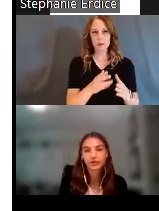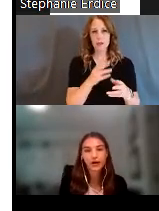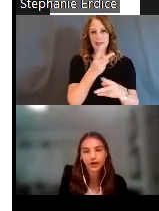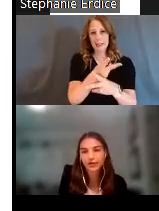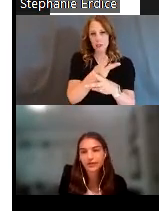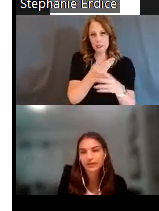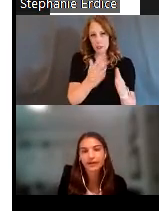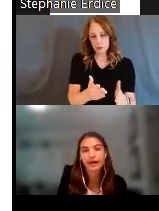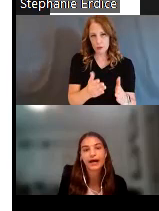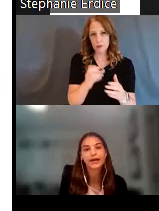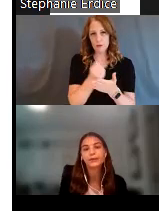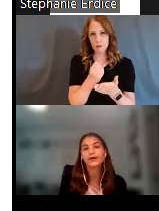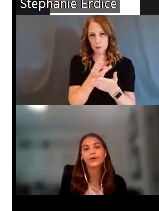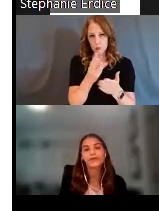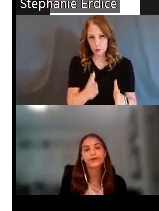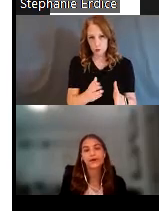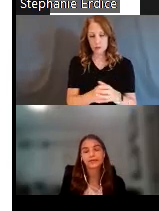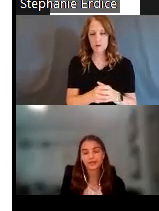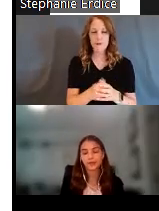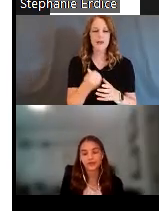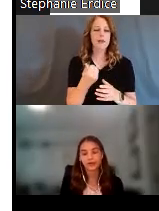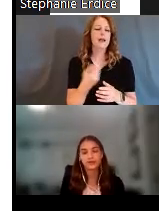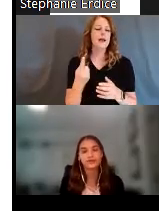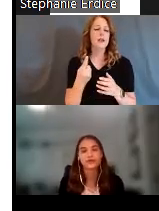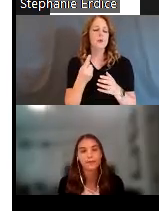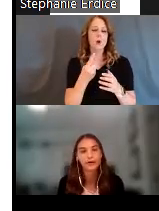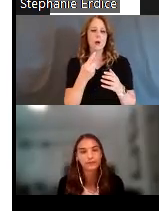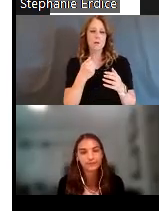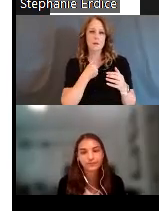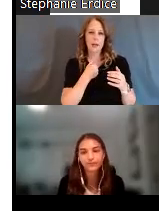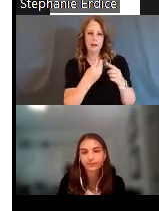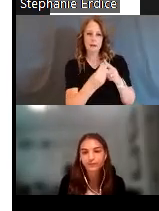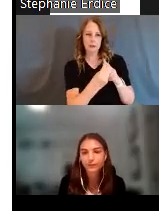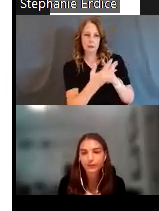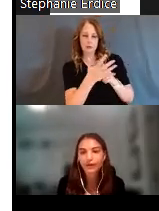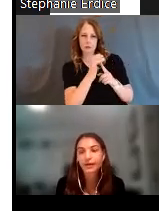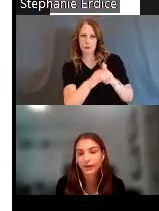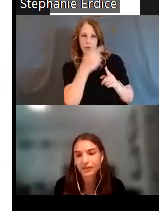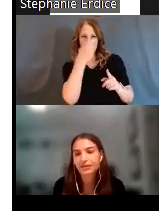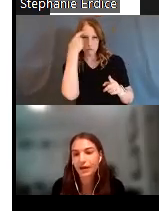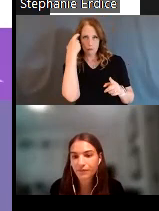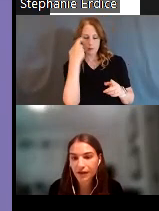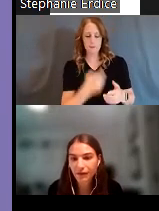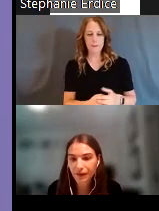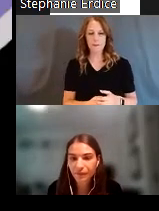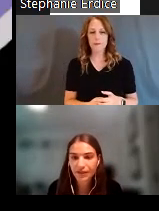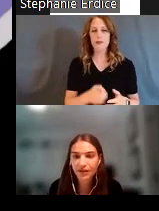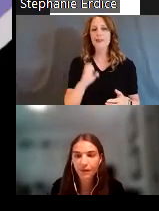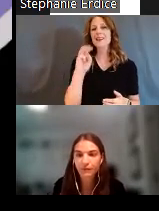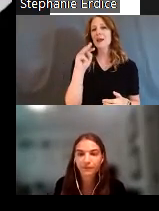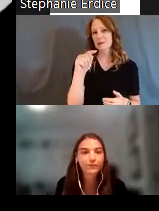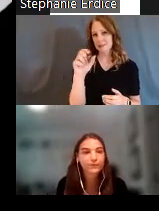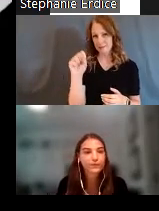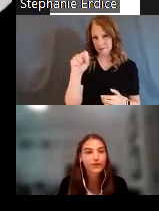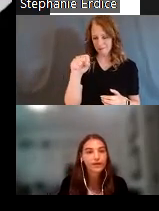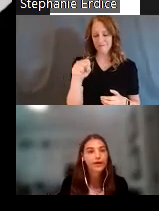caretakers, social workers, and again, anyone with indirect exposure to the trauma. EMTs, yep, definitely. That's